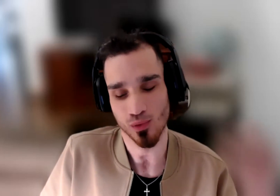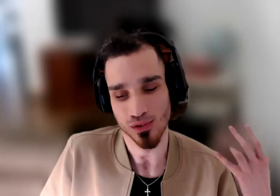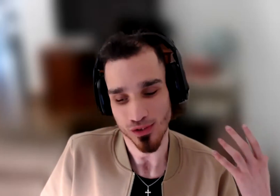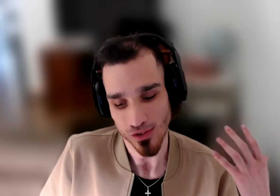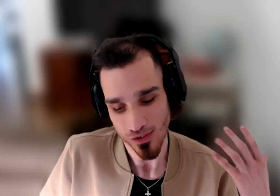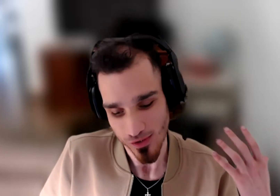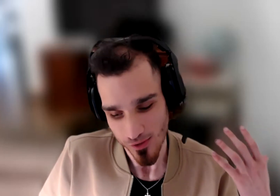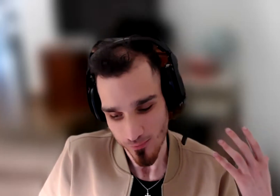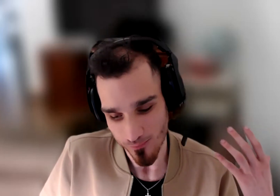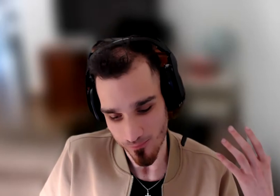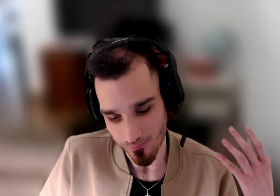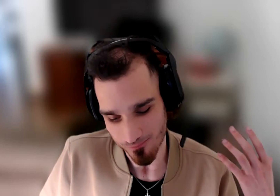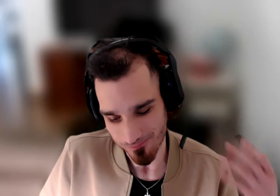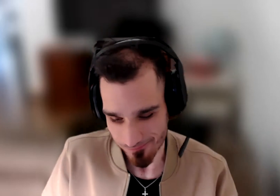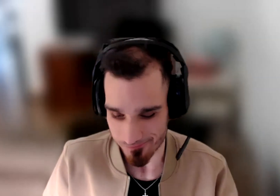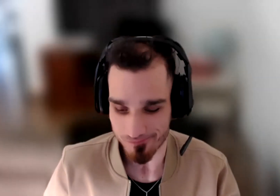feel,